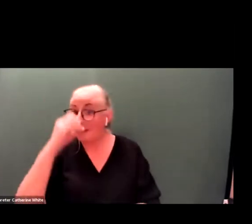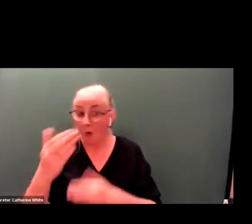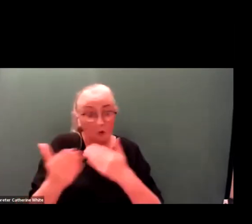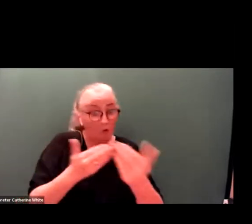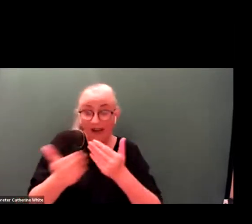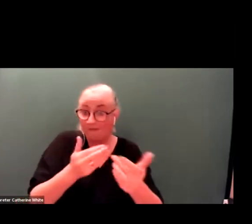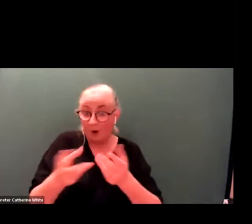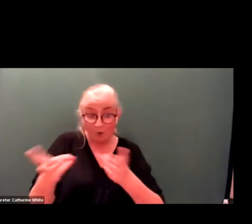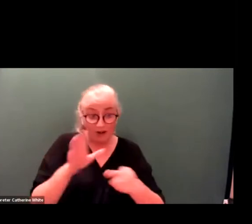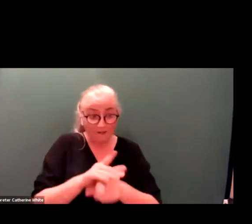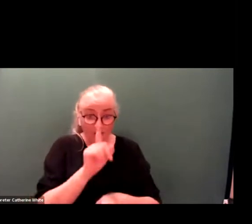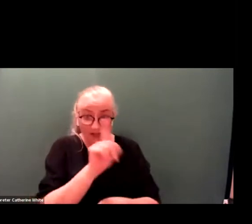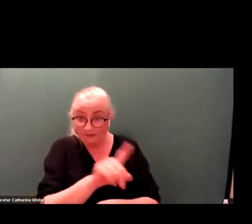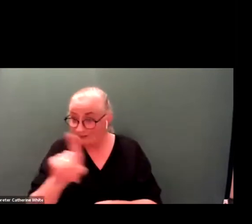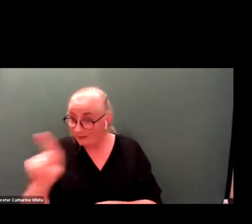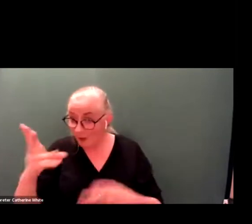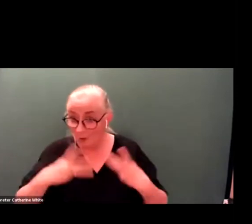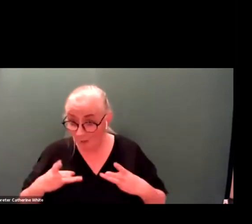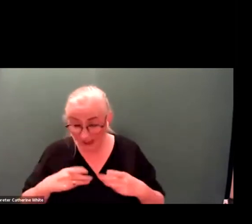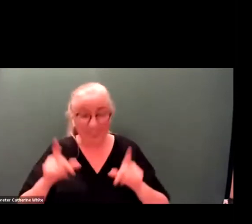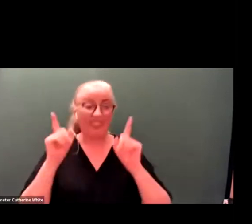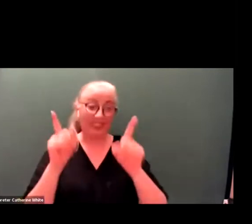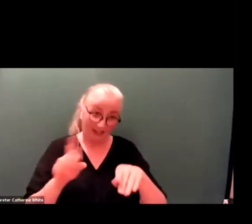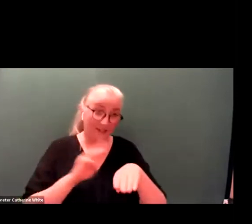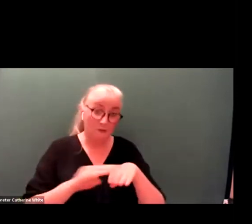each individual woman is the most important thing of all.